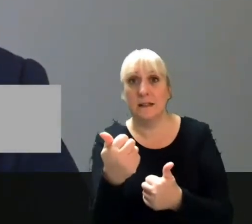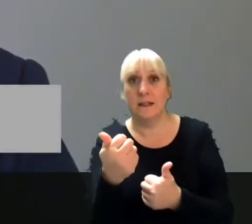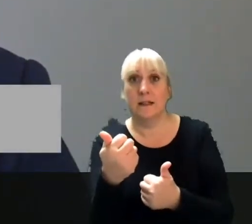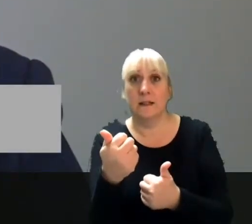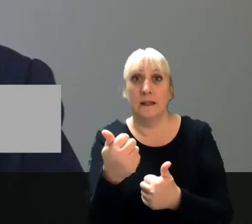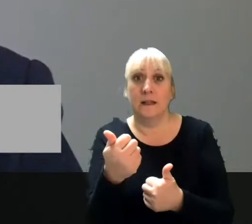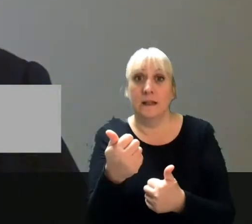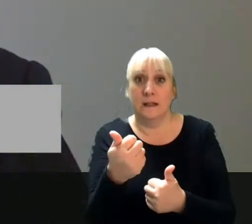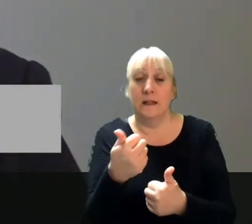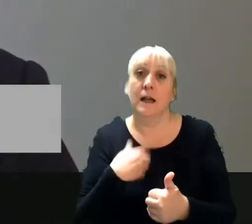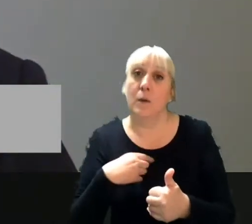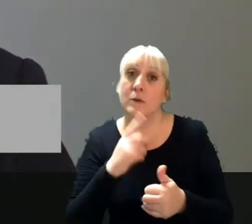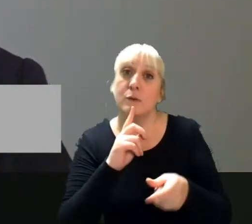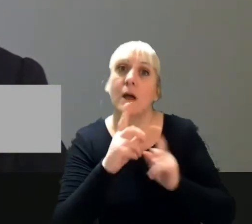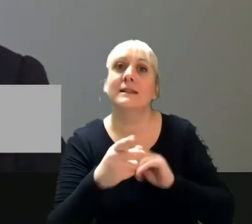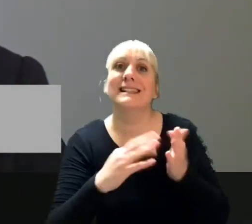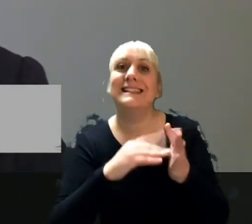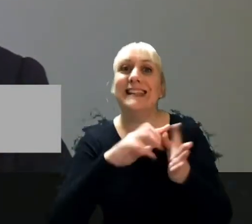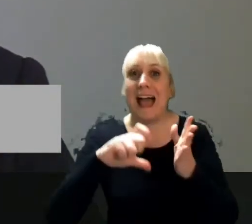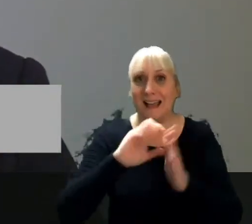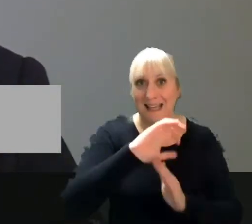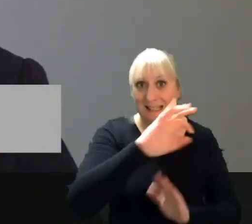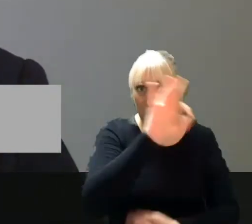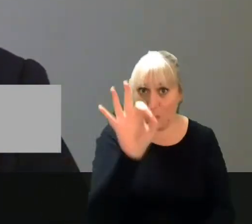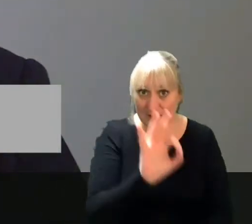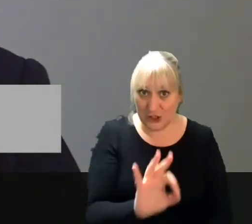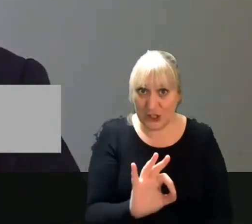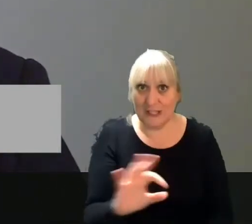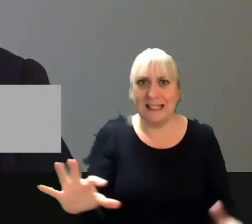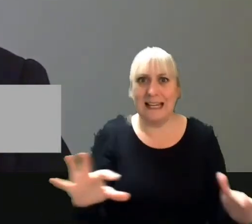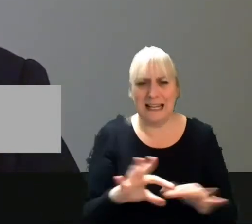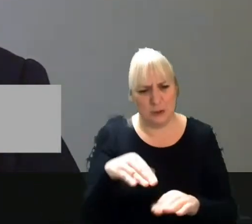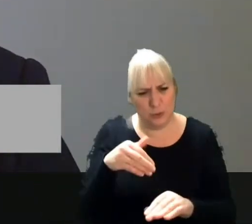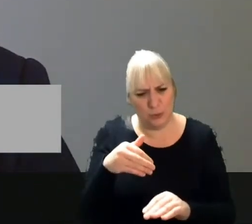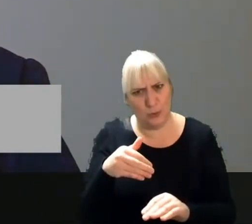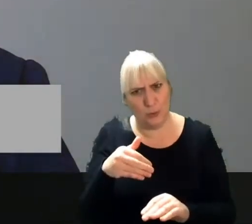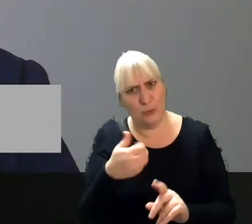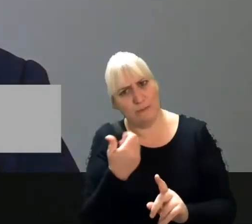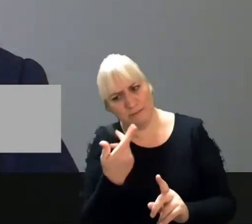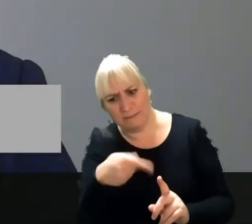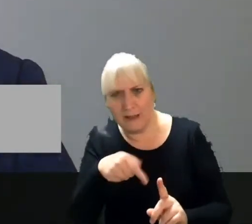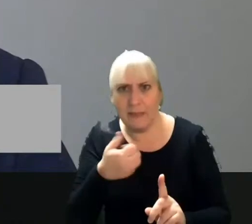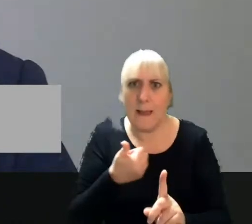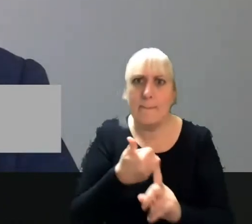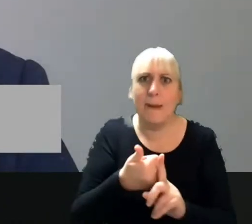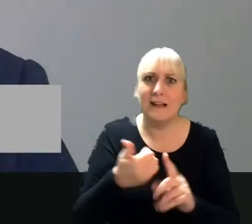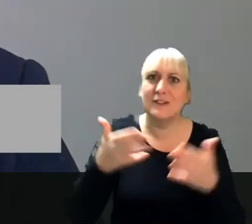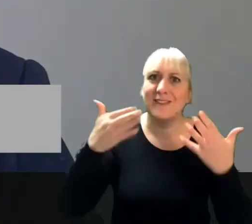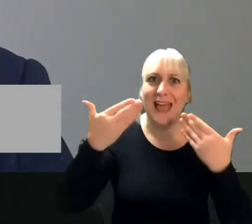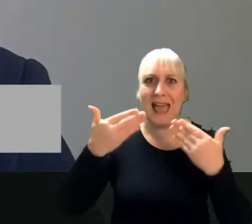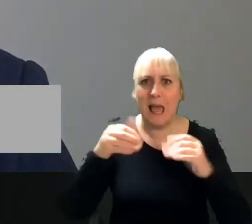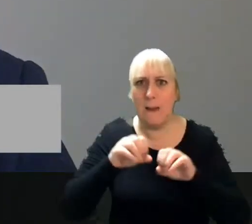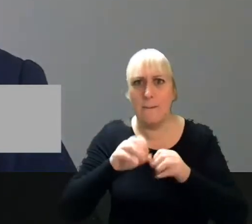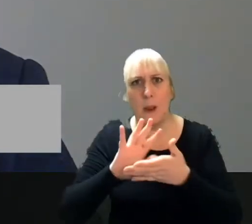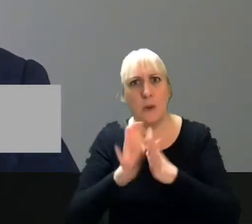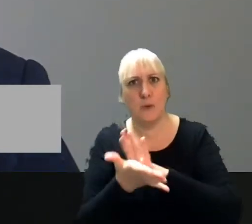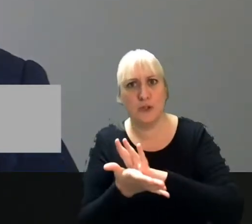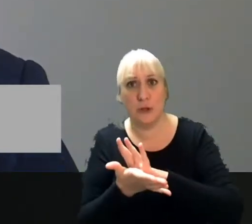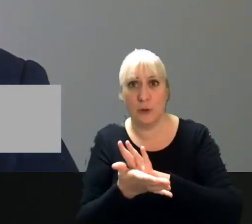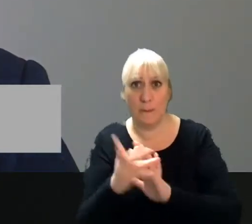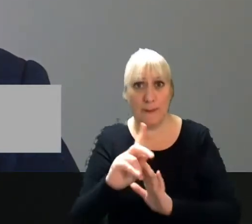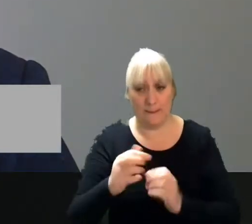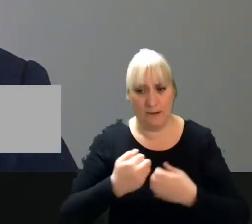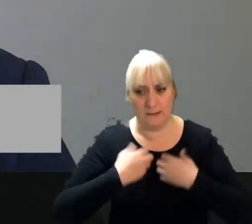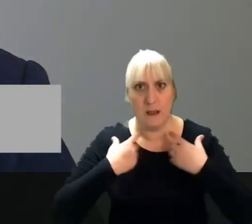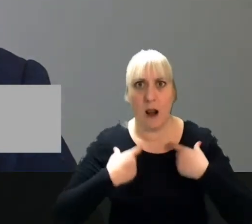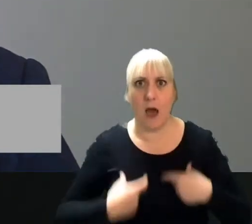Zach's question about the impact of air pollution on people's lungs. That health